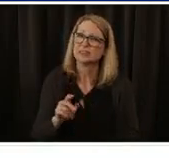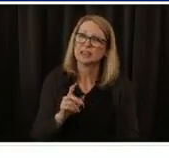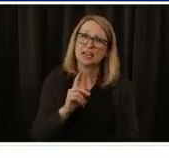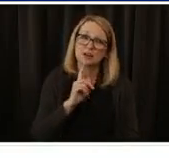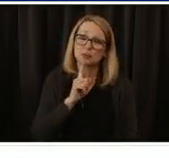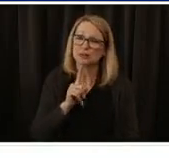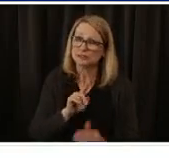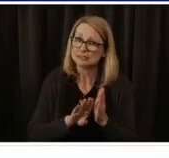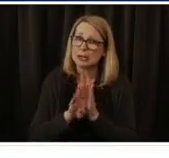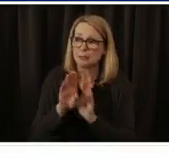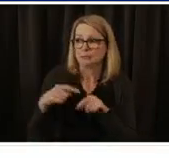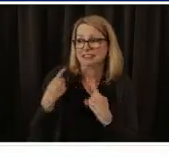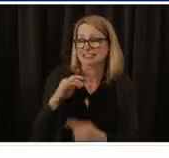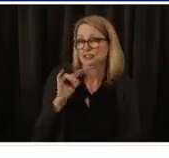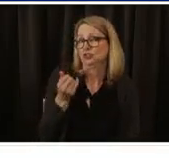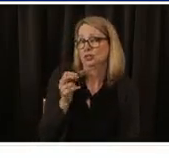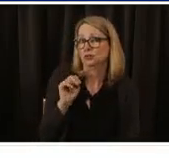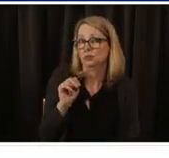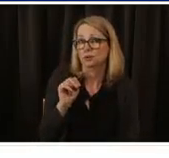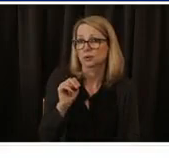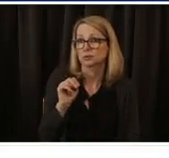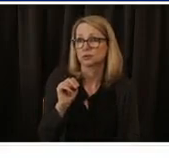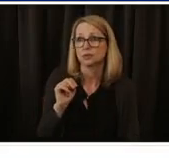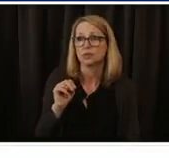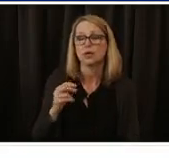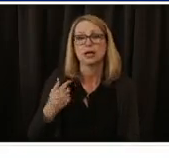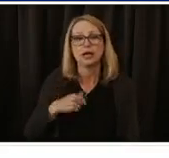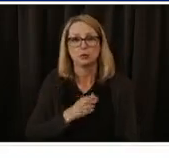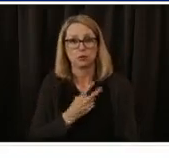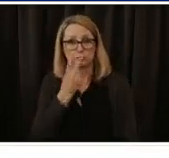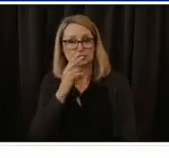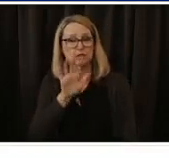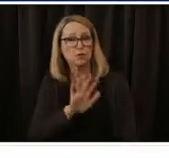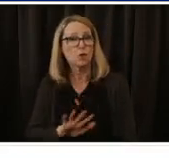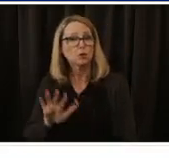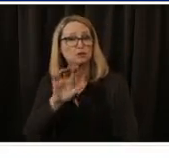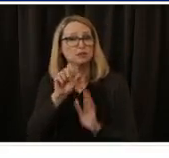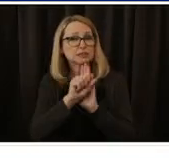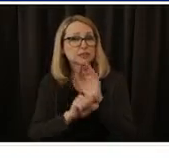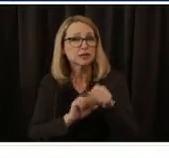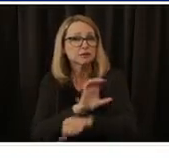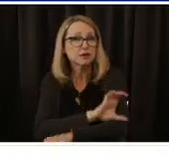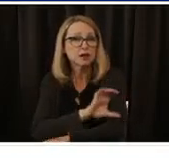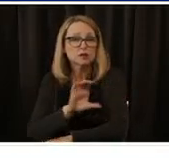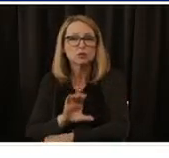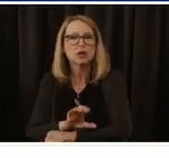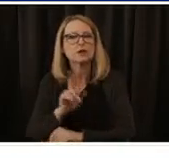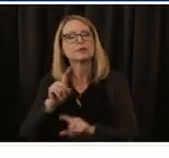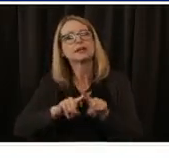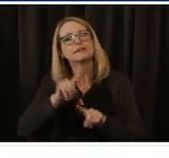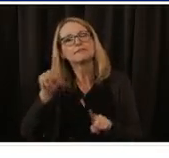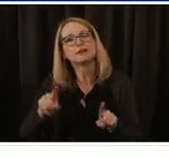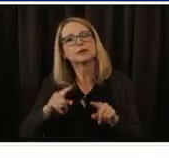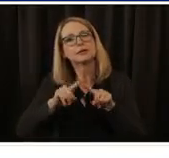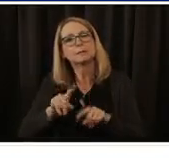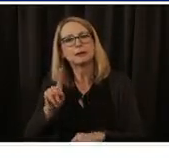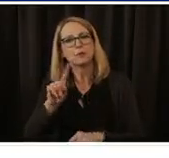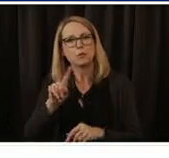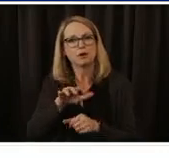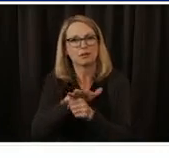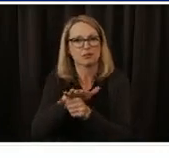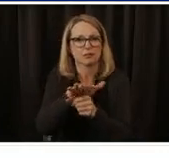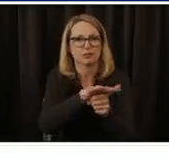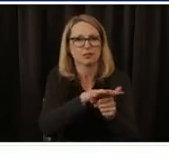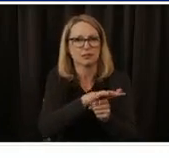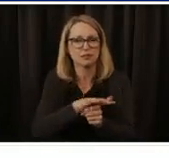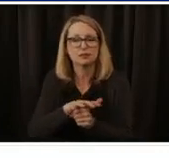in the state. We know that the trends that we're seeing across the state are different really by different region in the state. We are seeing some higher